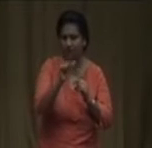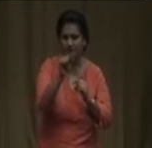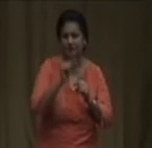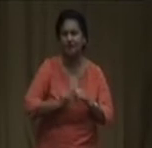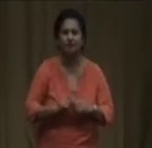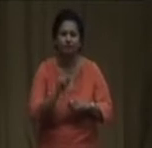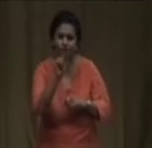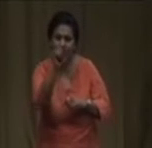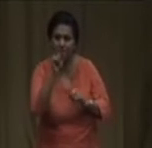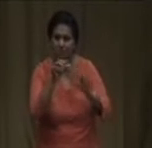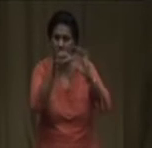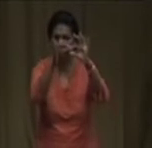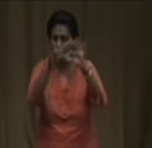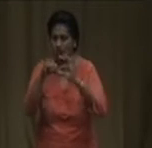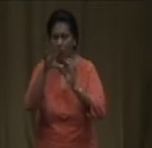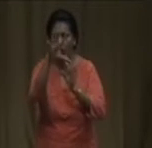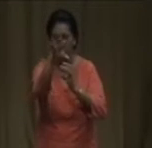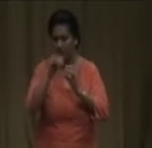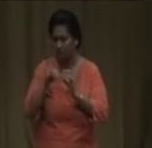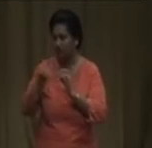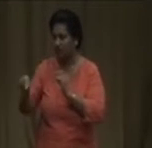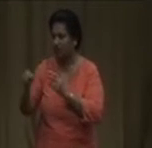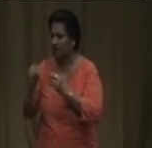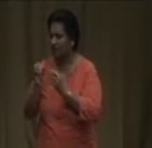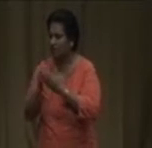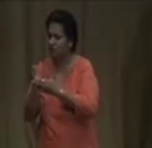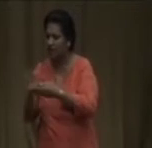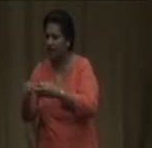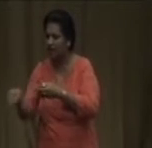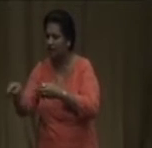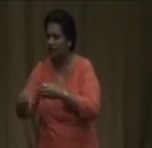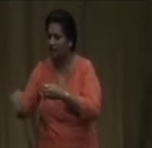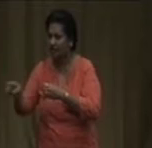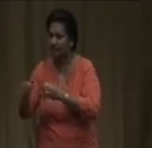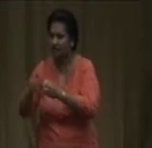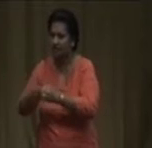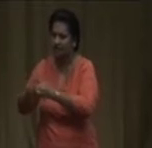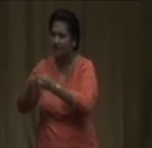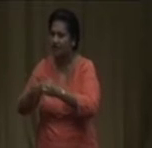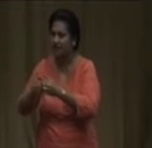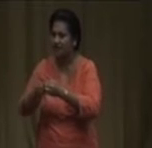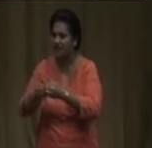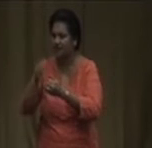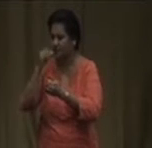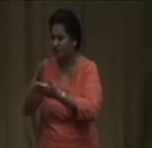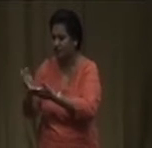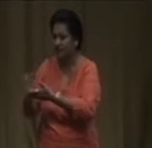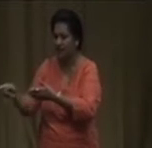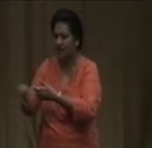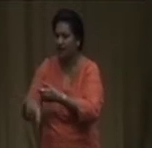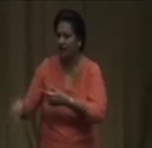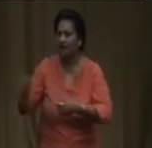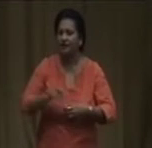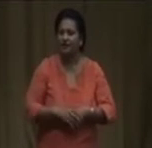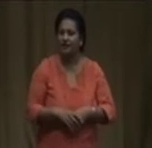the internet. We then use smart technologies to harvest these interactions of all the learners in our courses